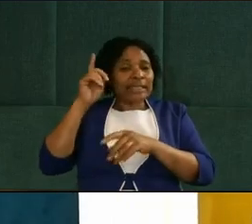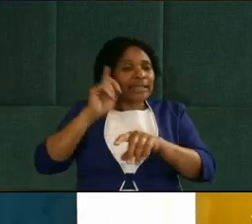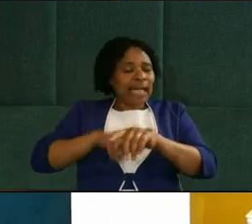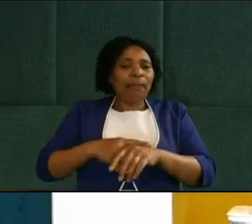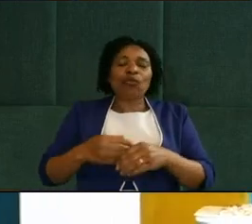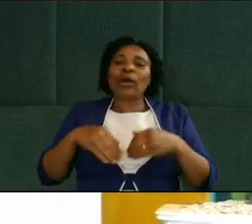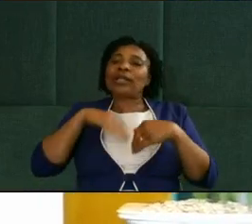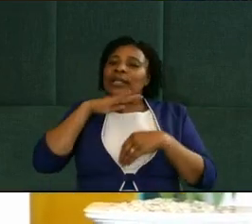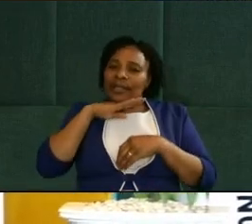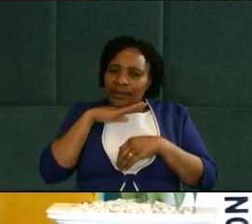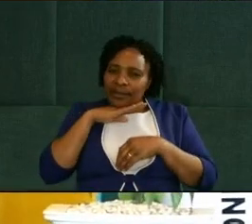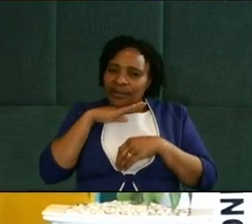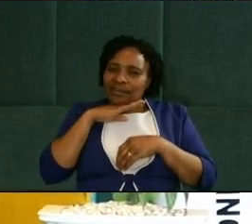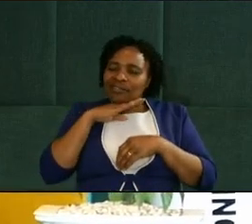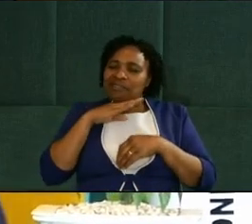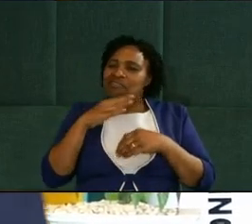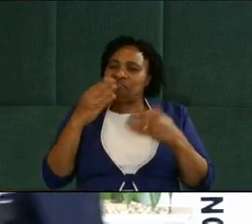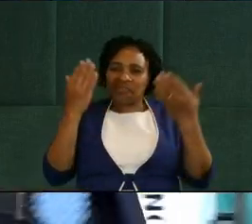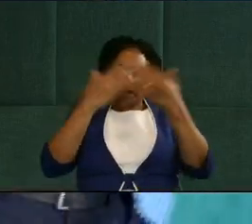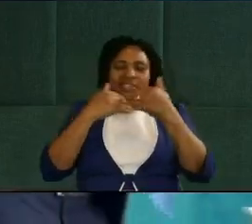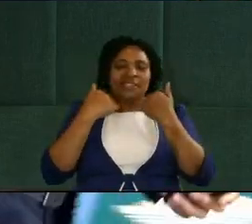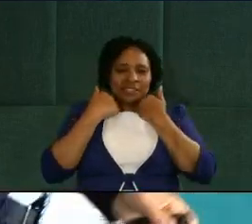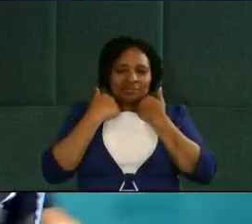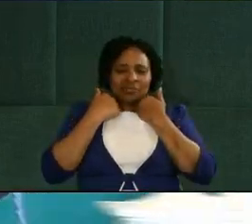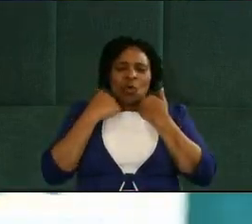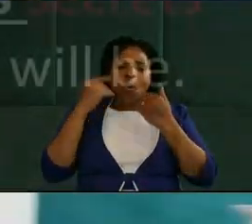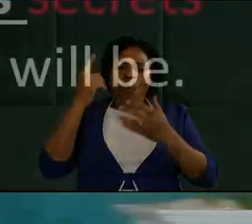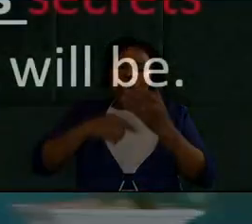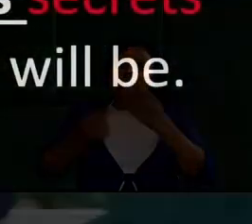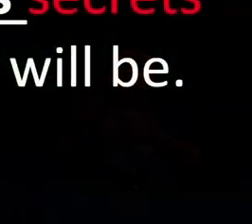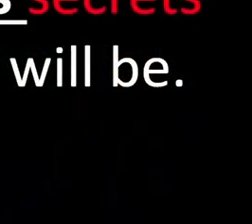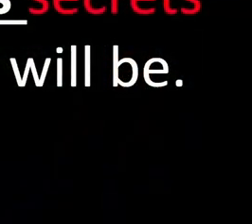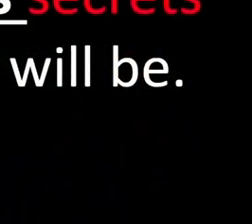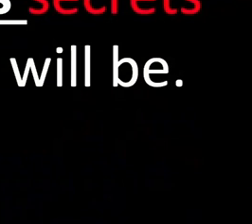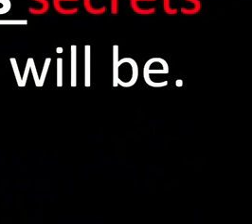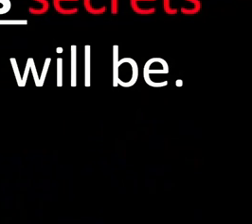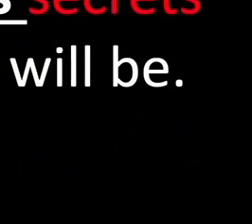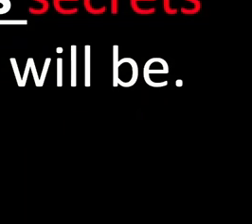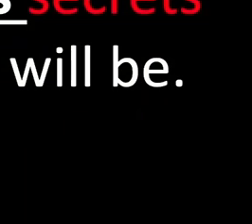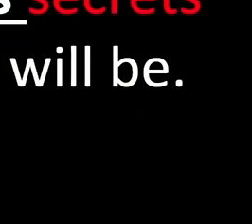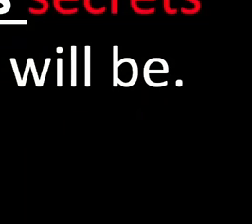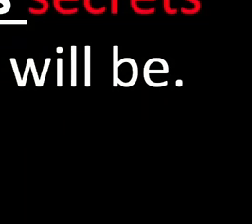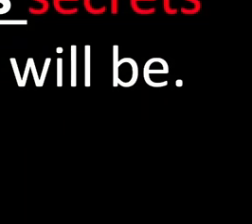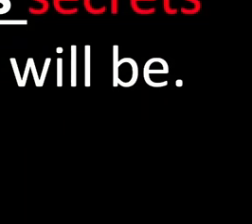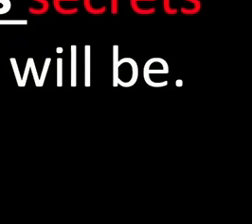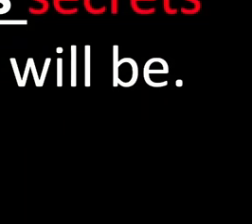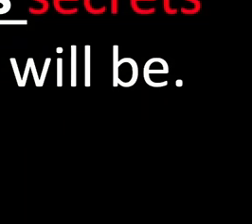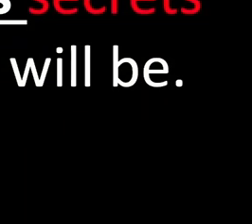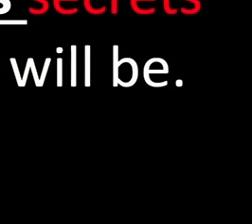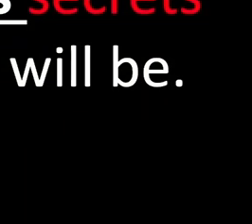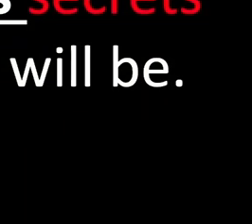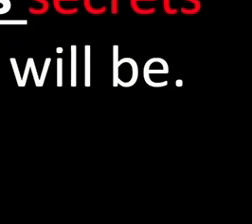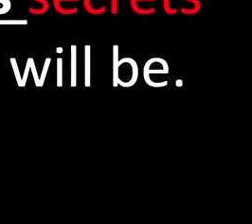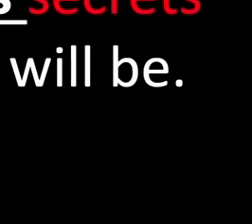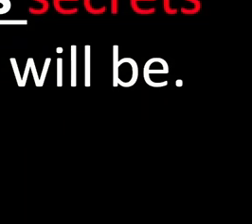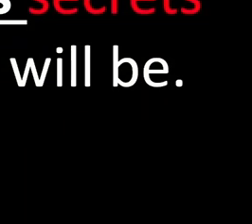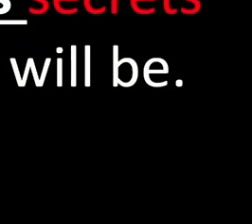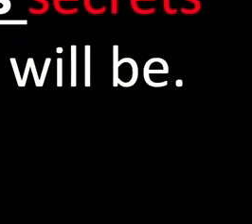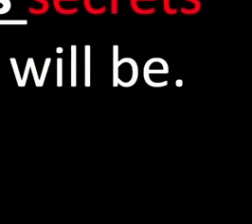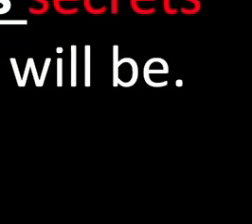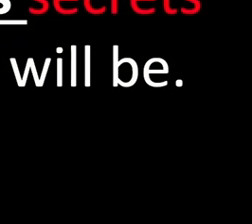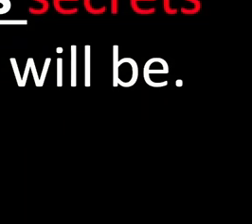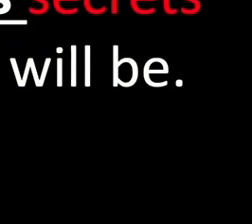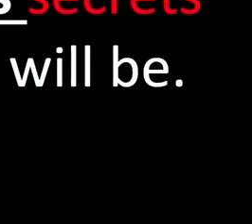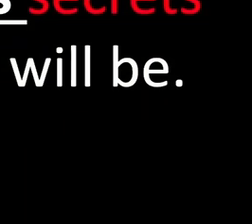what? Answer, about what would come to pass after this. So here's what Daniel says. When